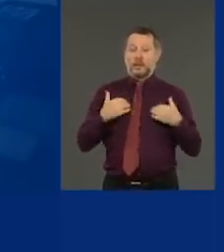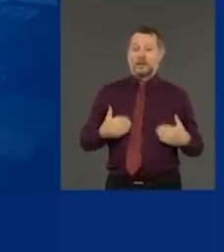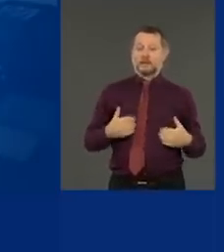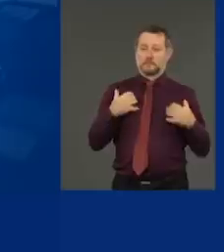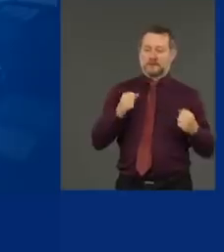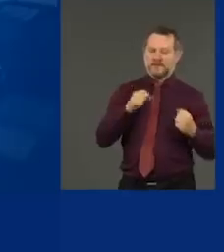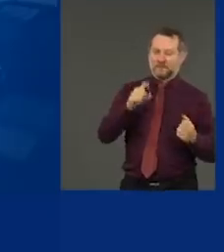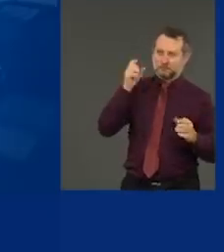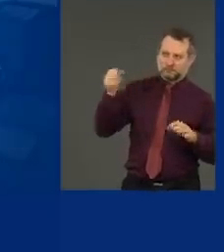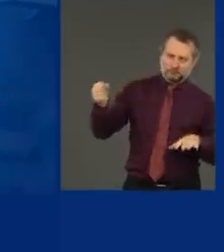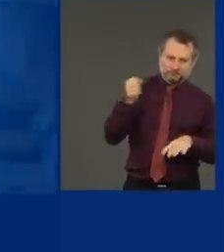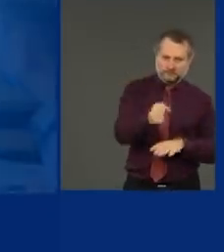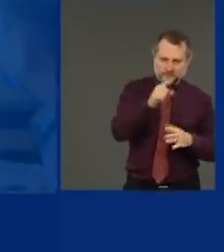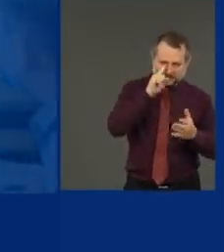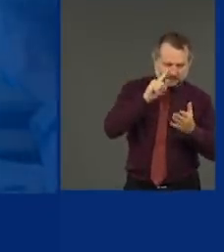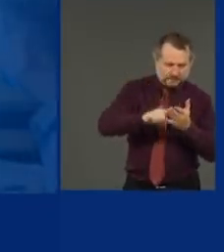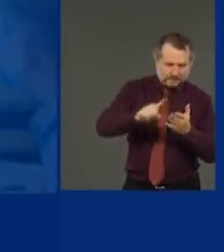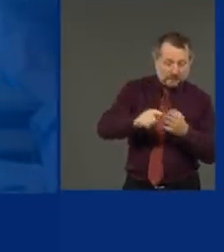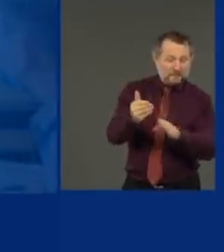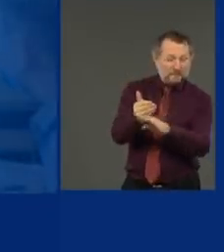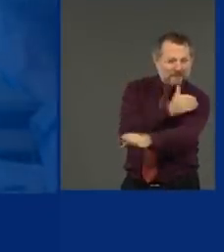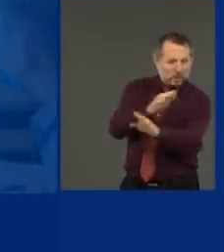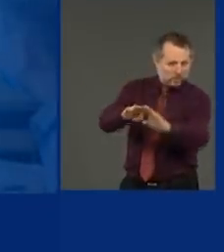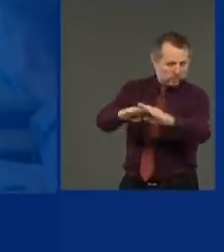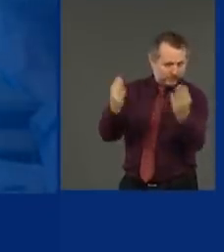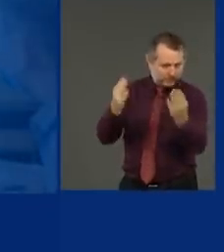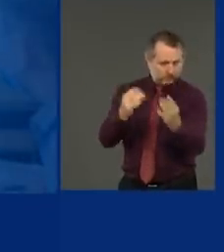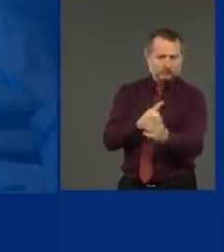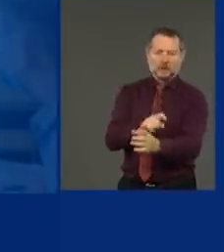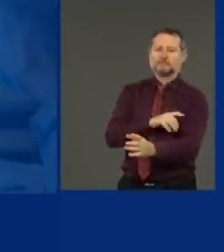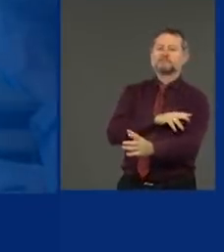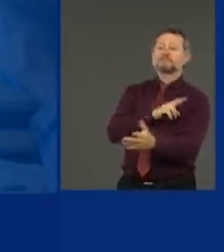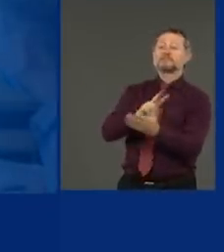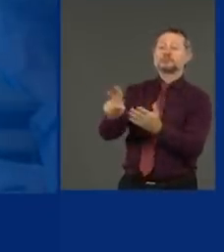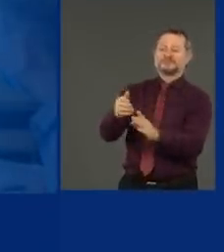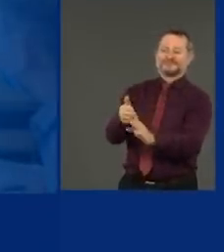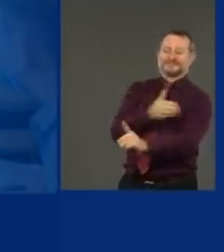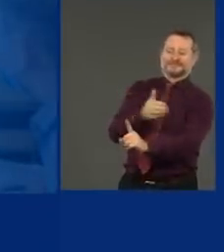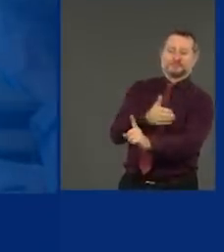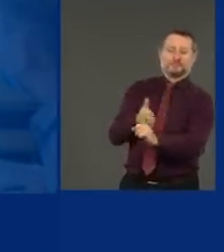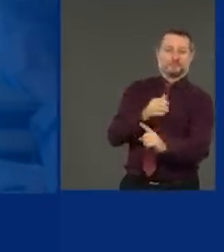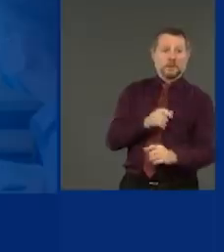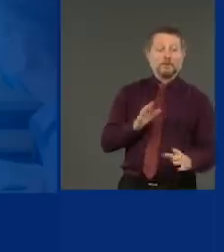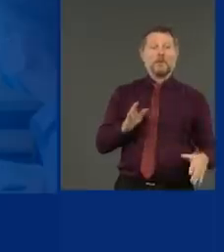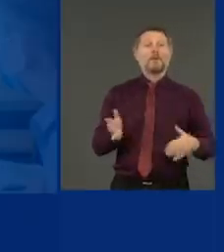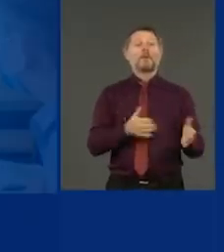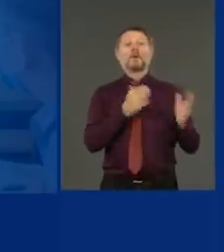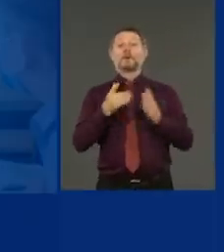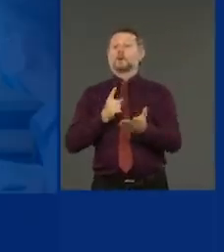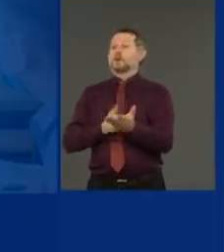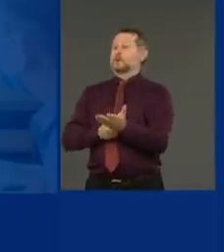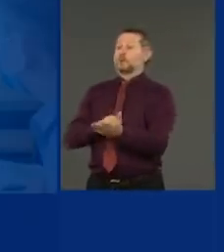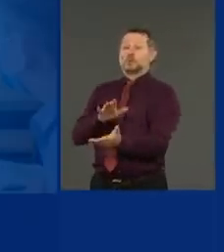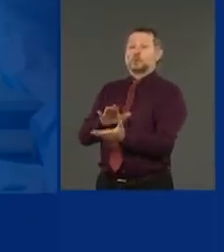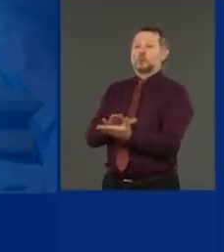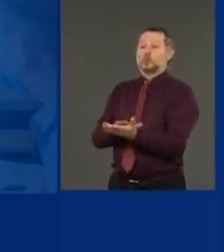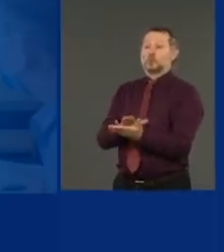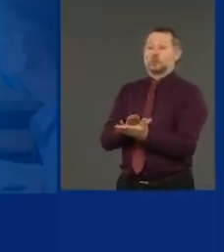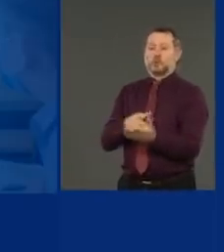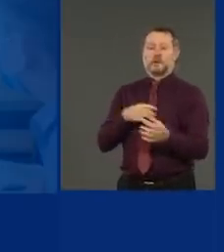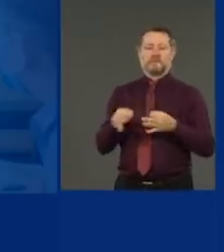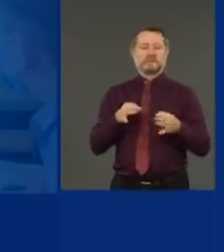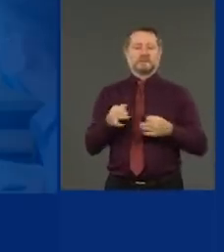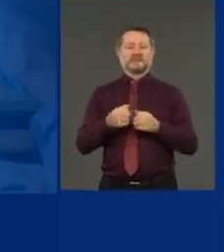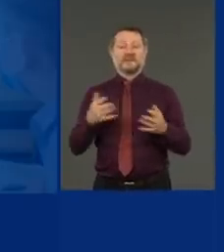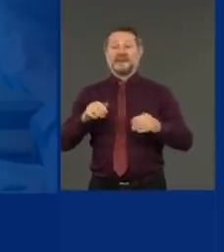sure all the guidelines are in place. On the issue of schools, we said that by the infection rate, they can